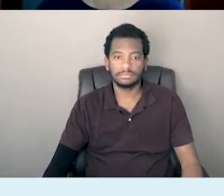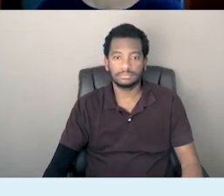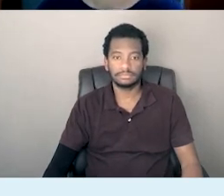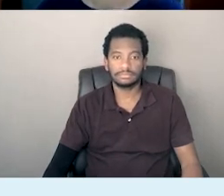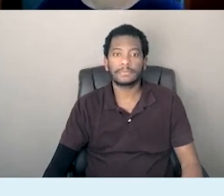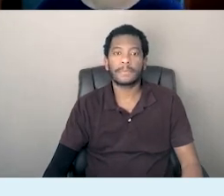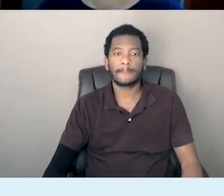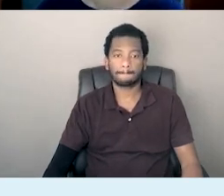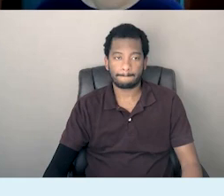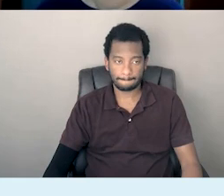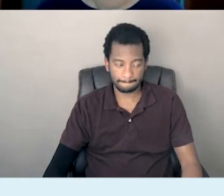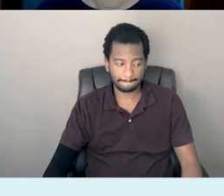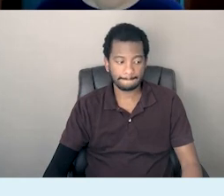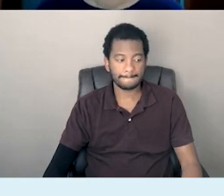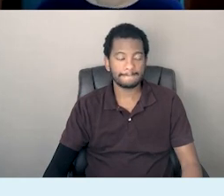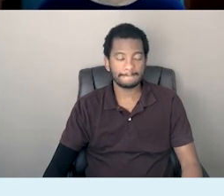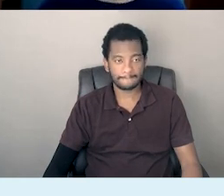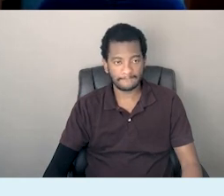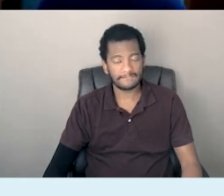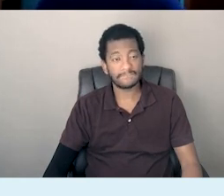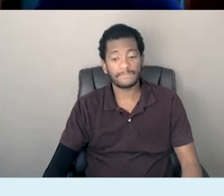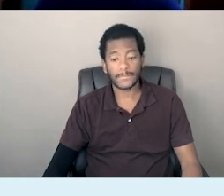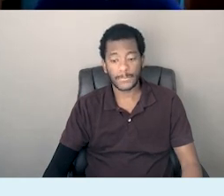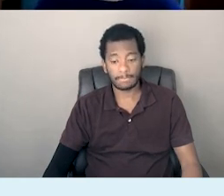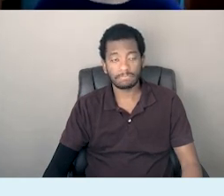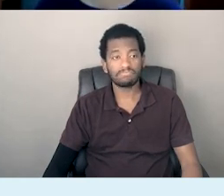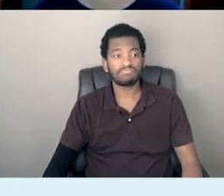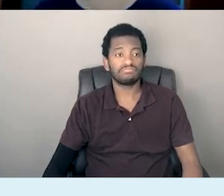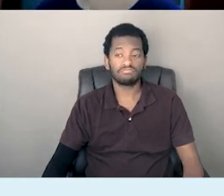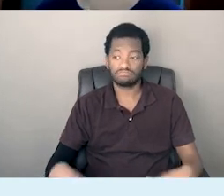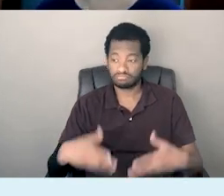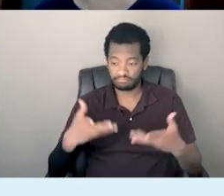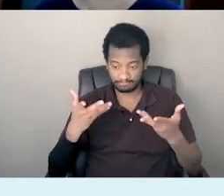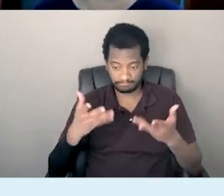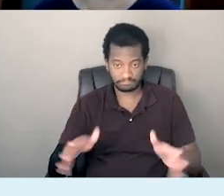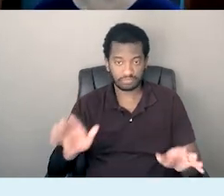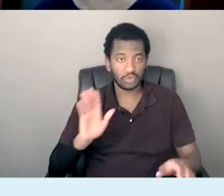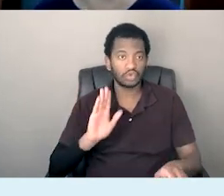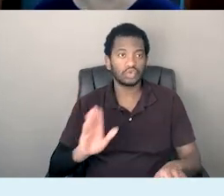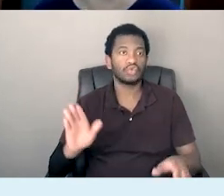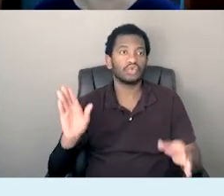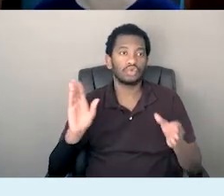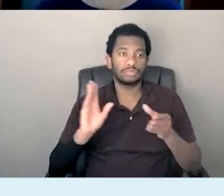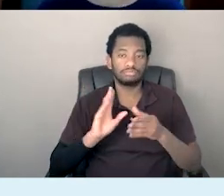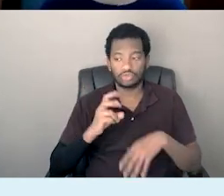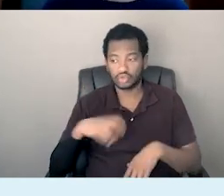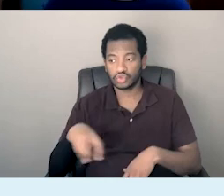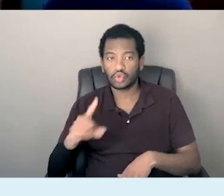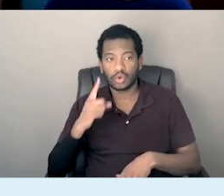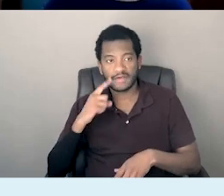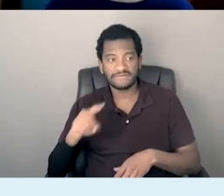There you go. And so this is your tour of the Contracting for Transformation Toolkit.